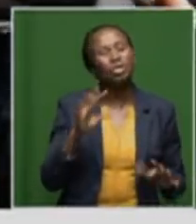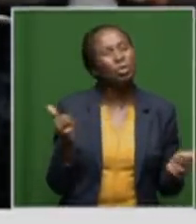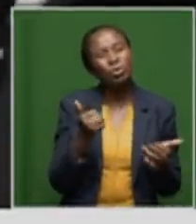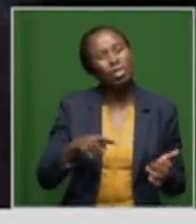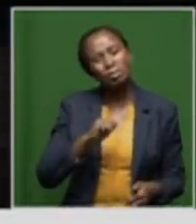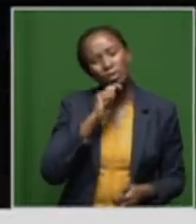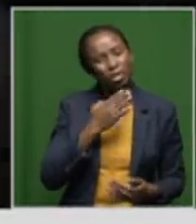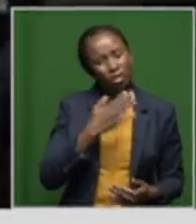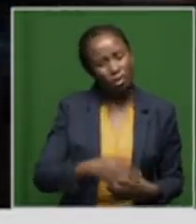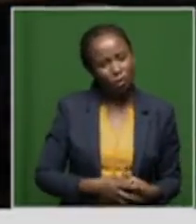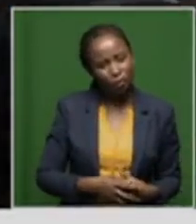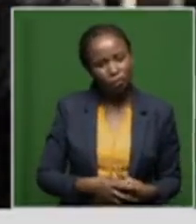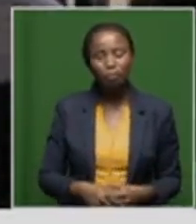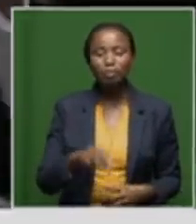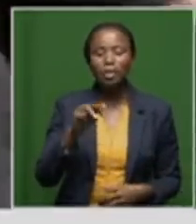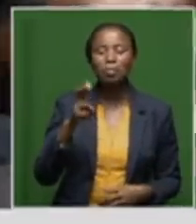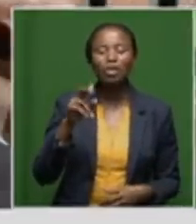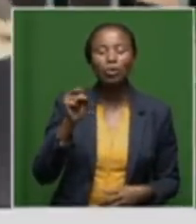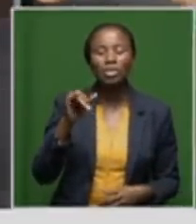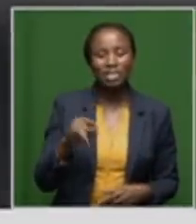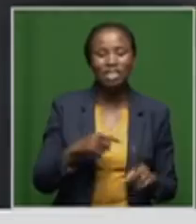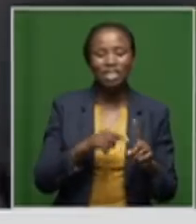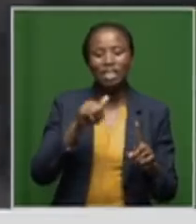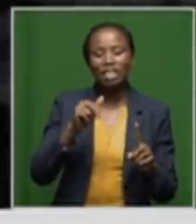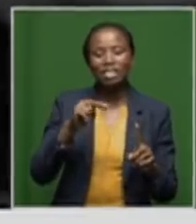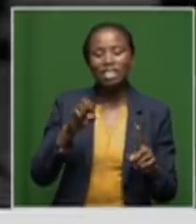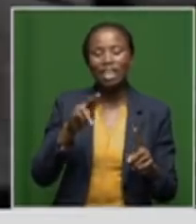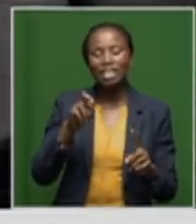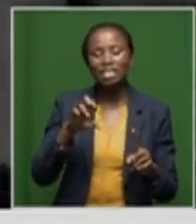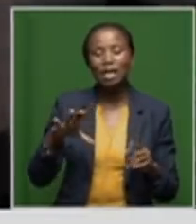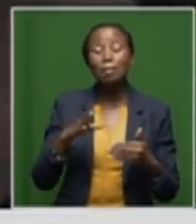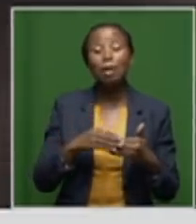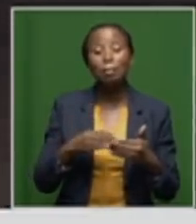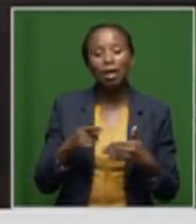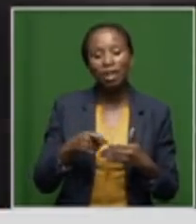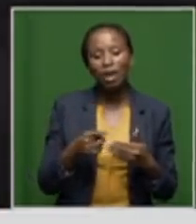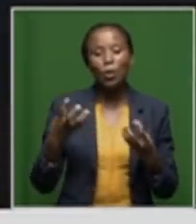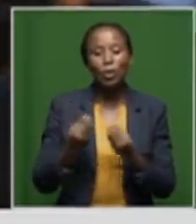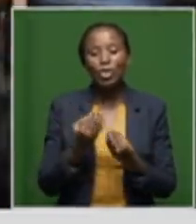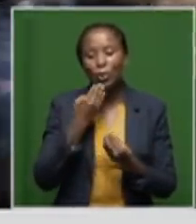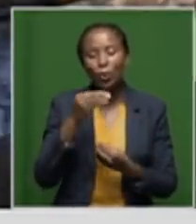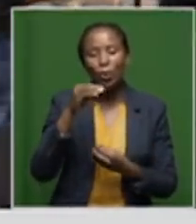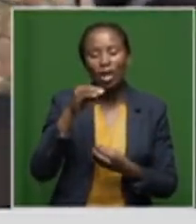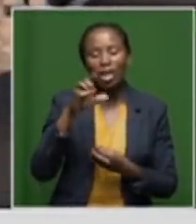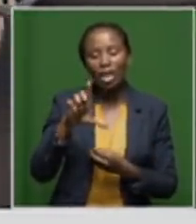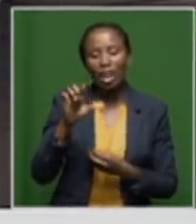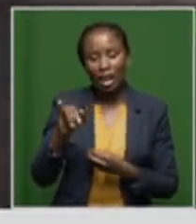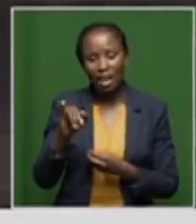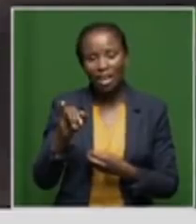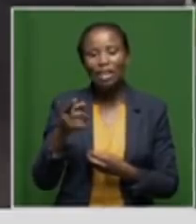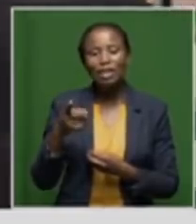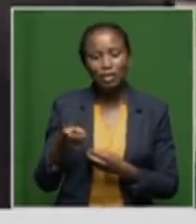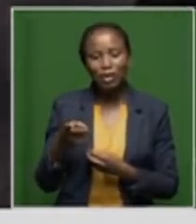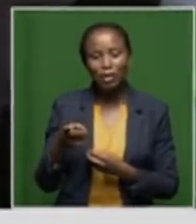Yes. Thank you. That was Malusi Gigaba, ANC NEC member, going with his ally who led the ANC Youth